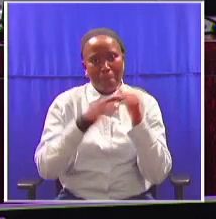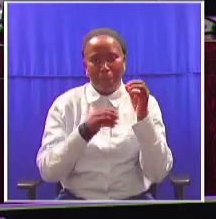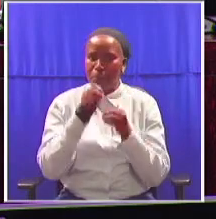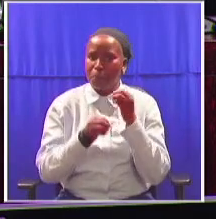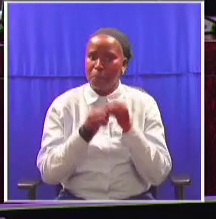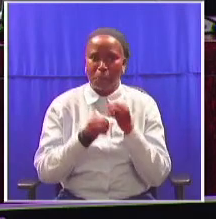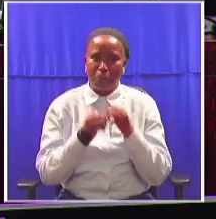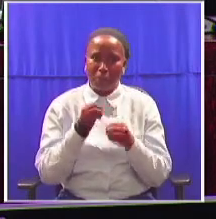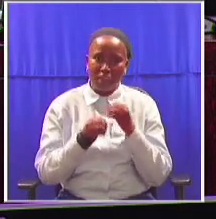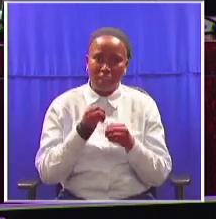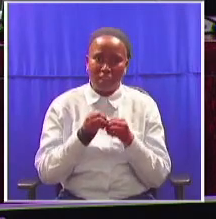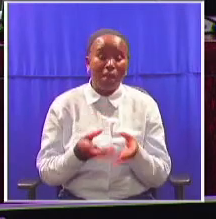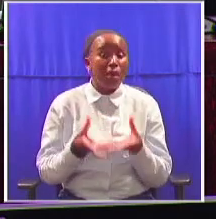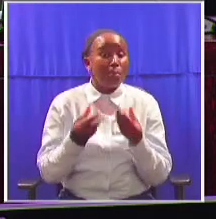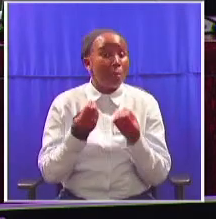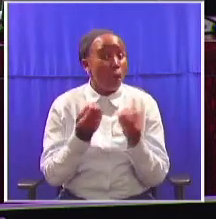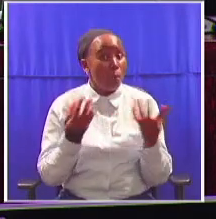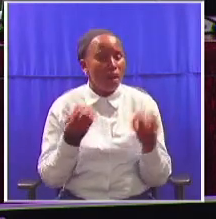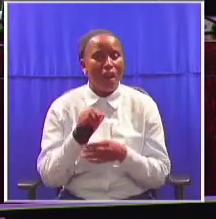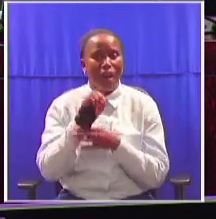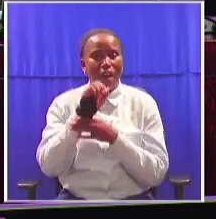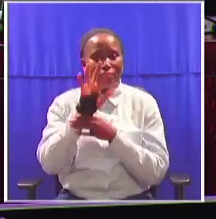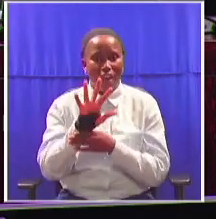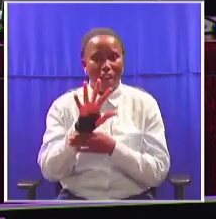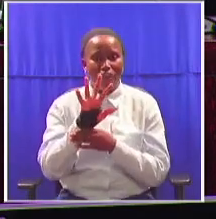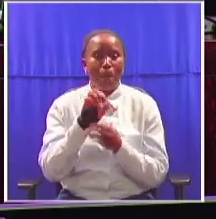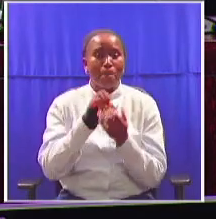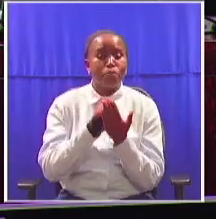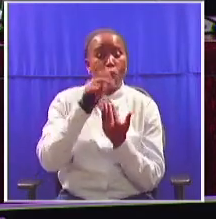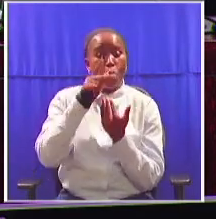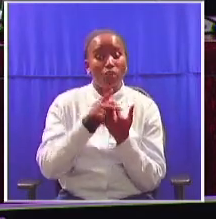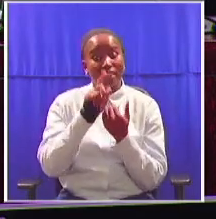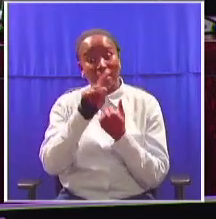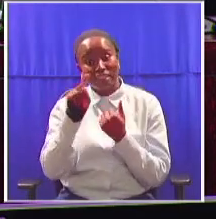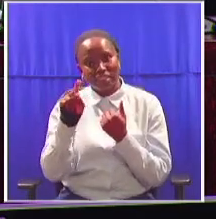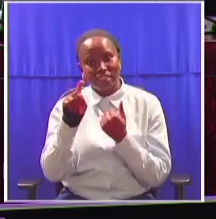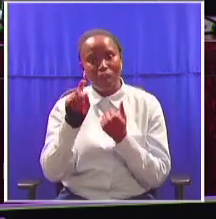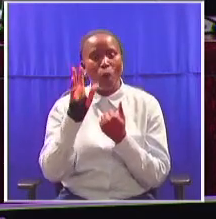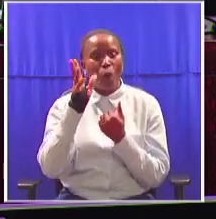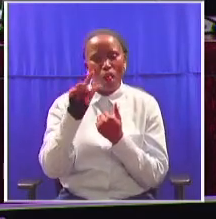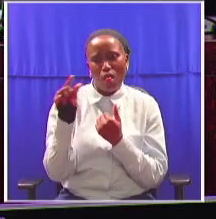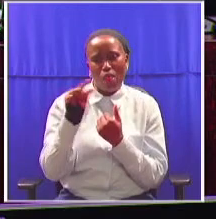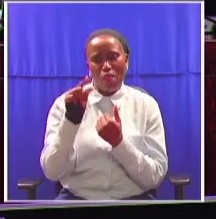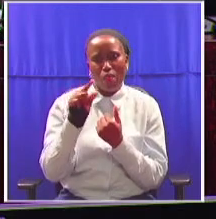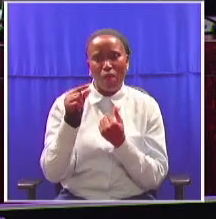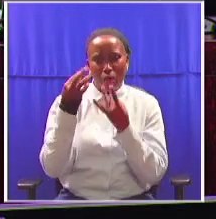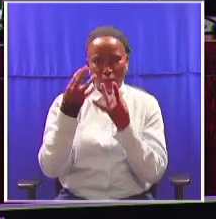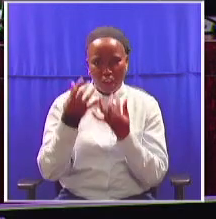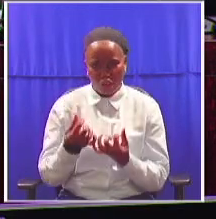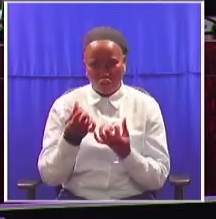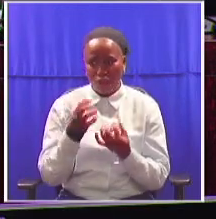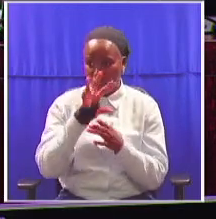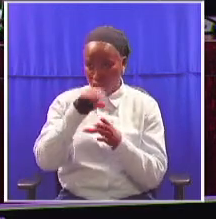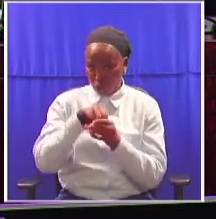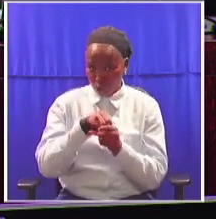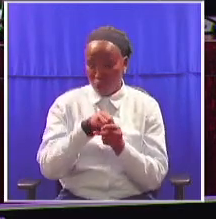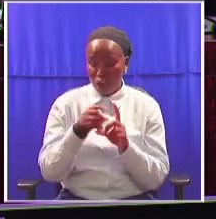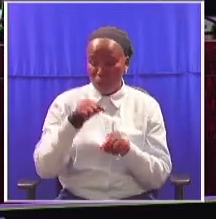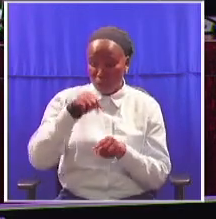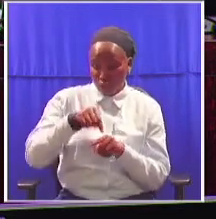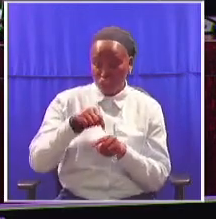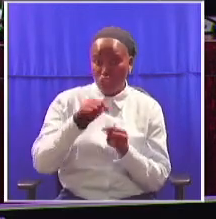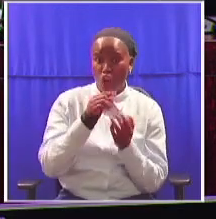with a further five projects expected to reach financial close during this quarter.